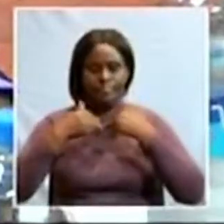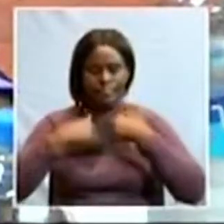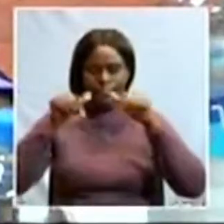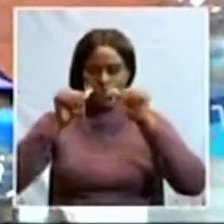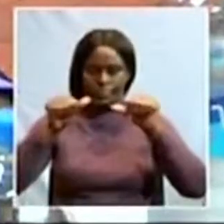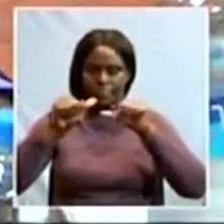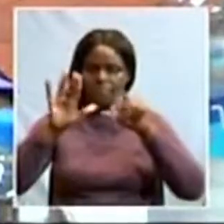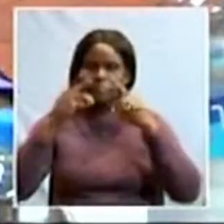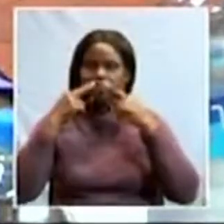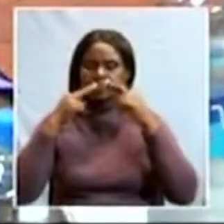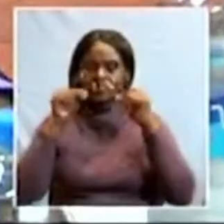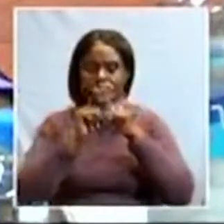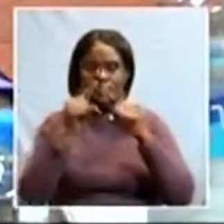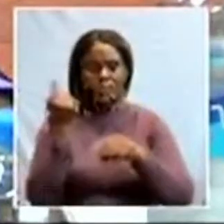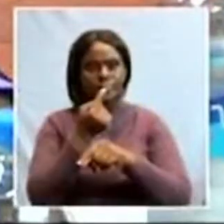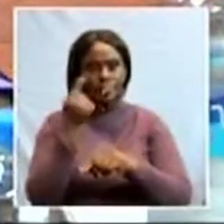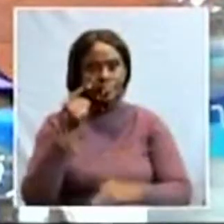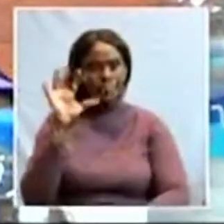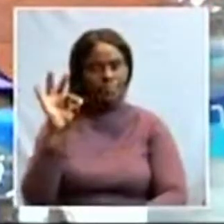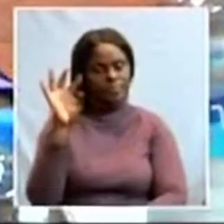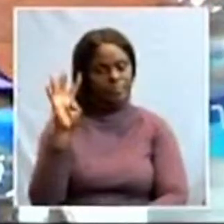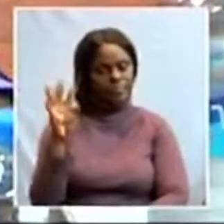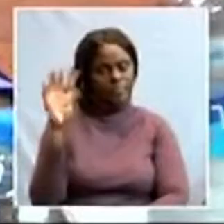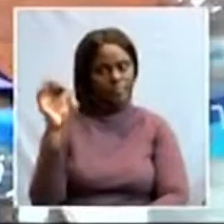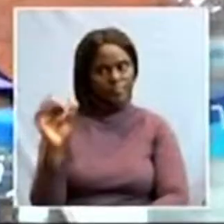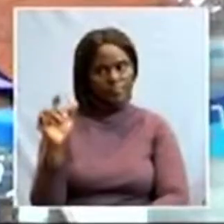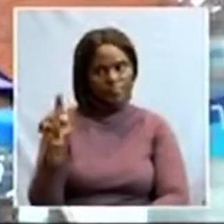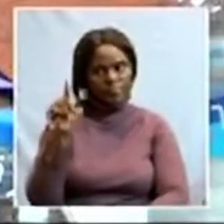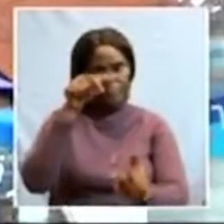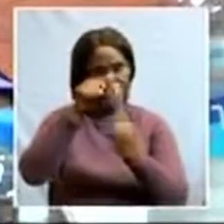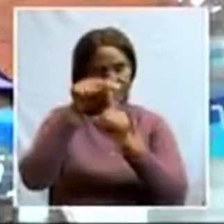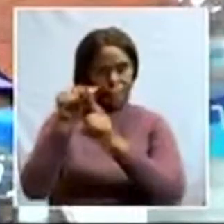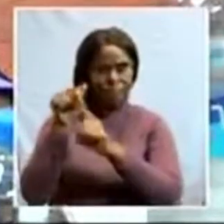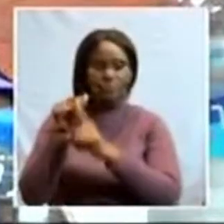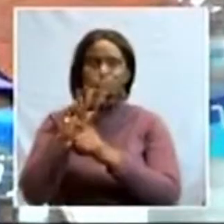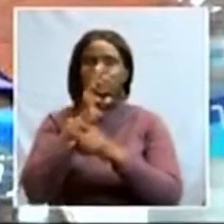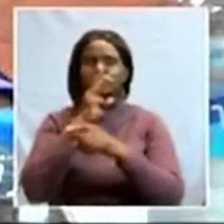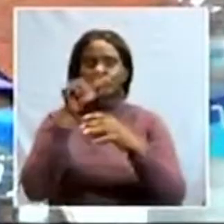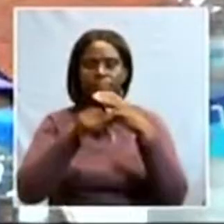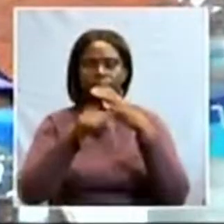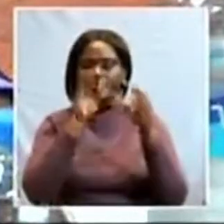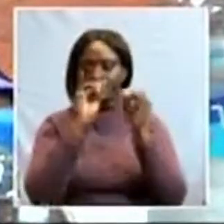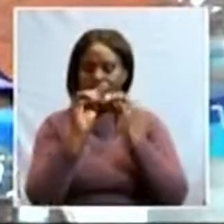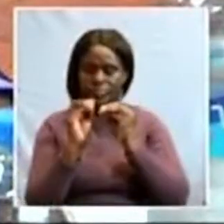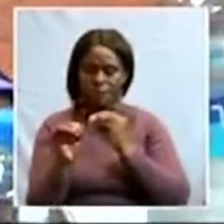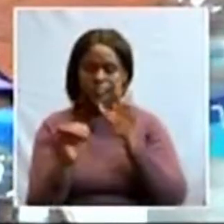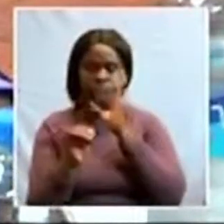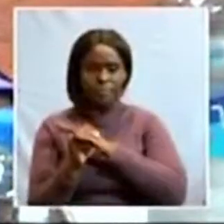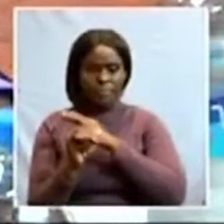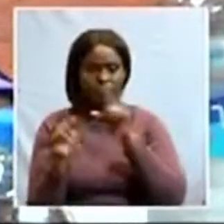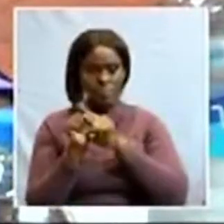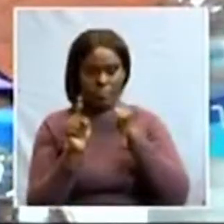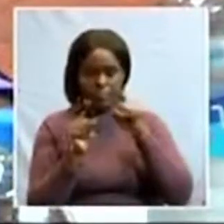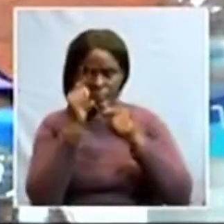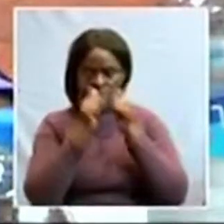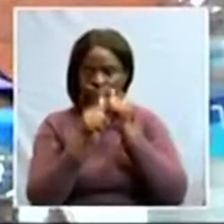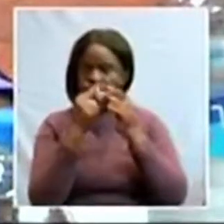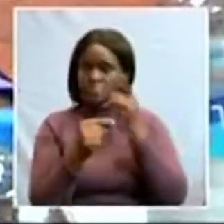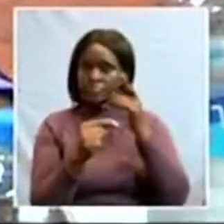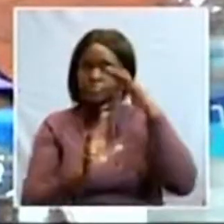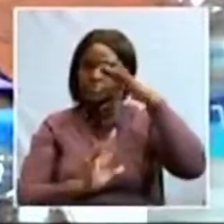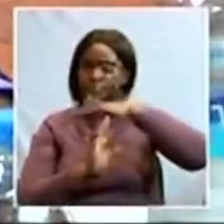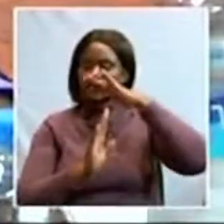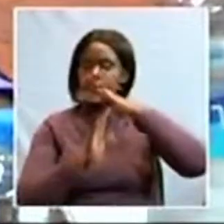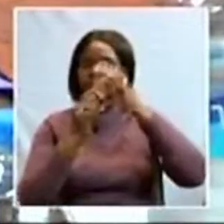audit findings that only 94% of the targeted boreholes were rehabilitated. This was due to